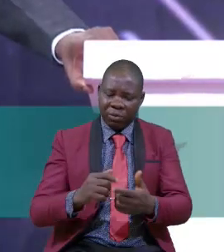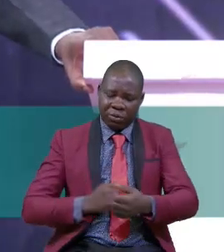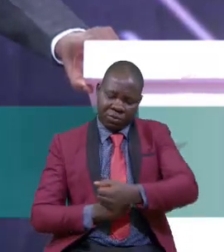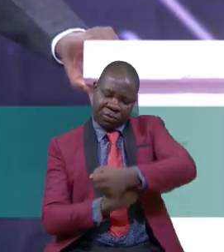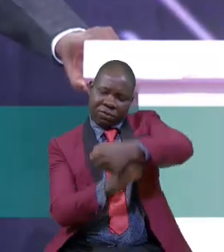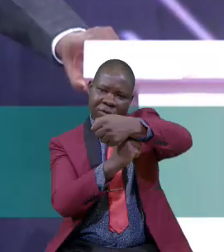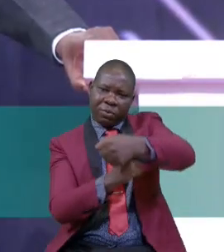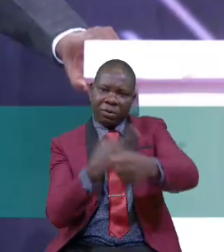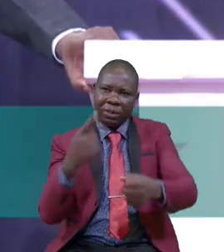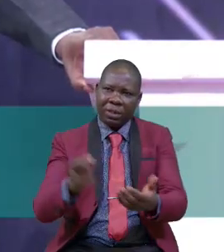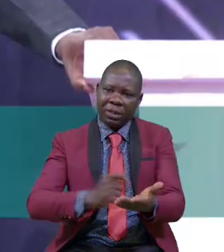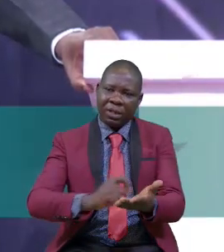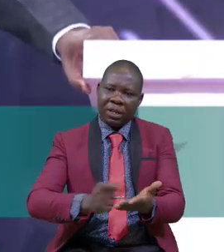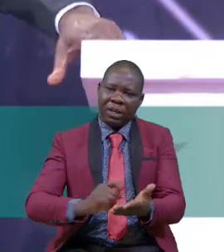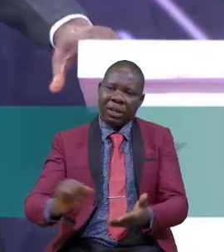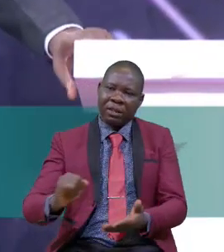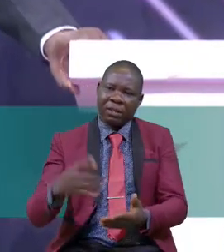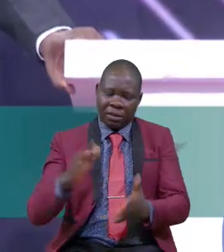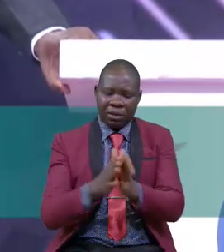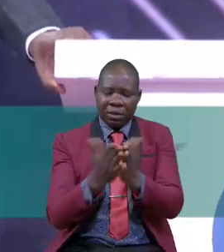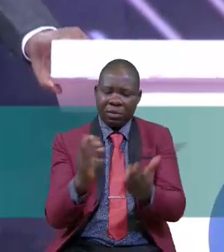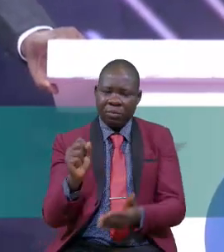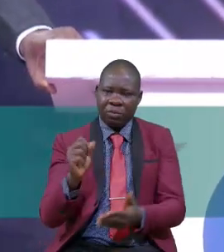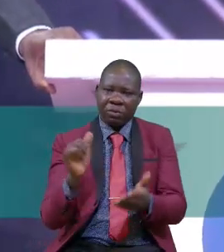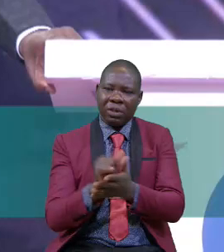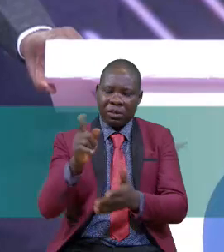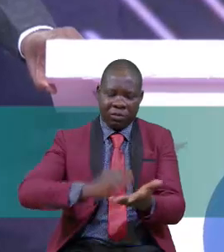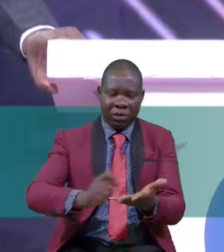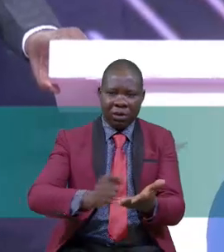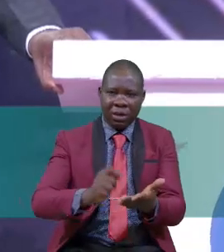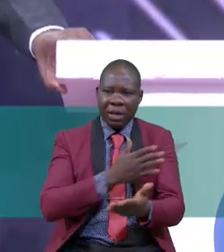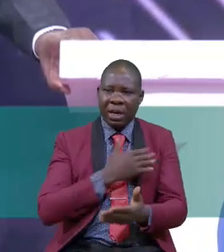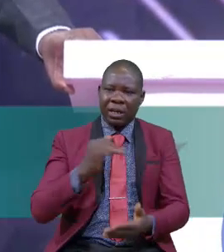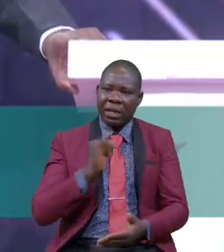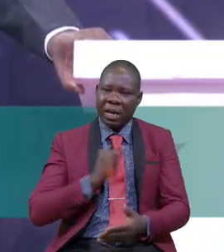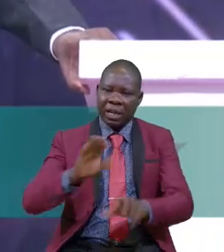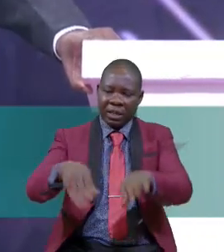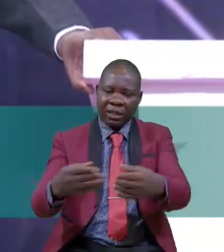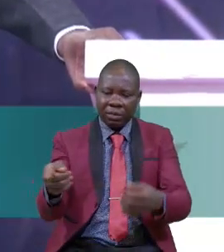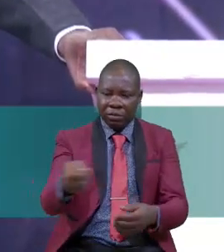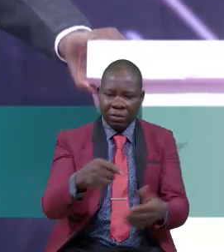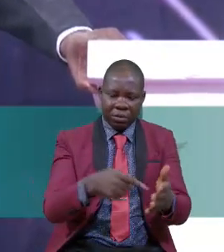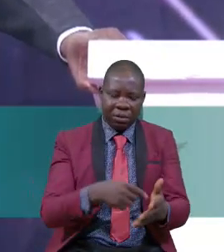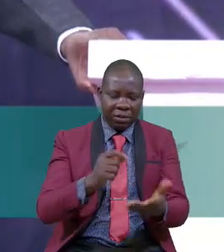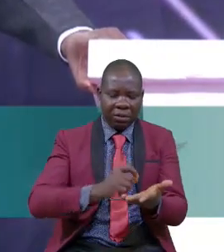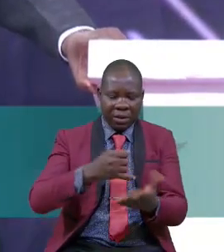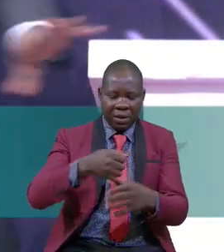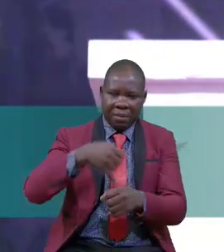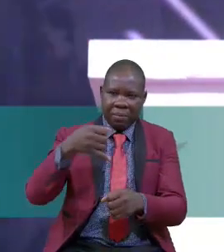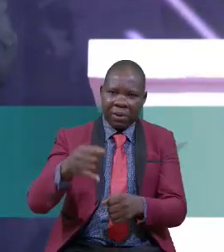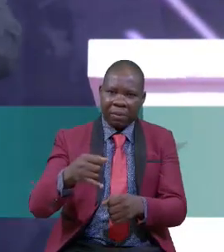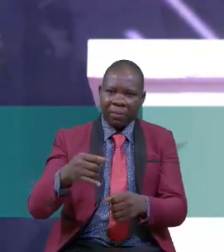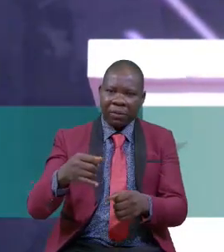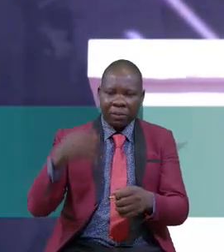writing, the books you author. And I give you this pen for this purpose.